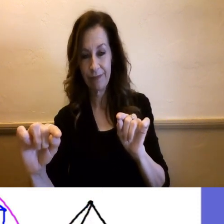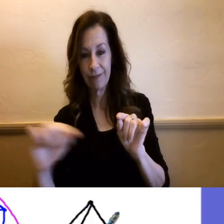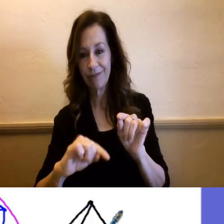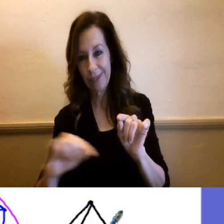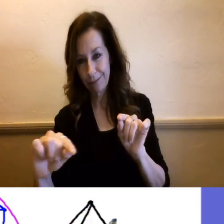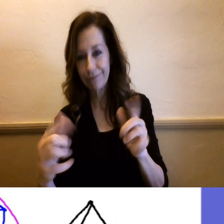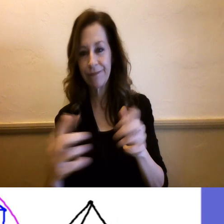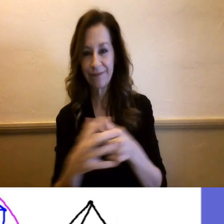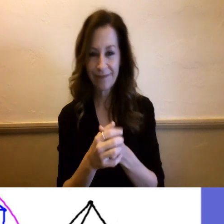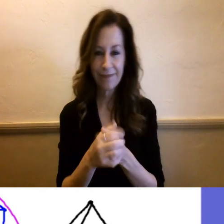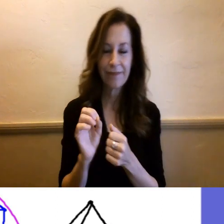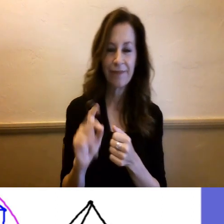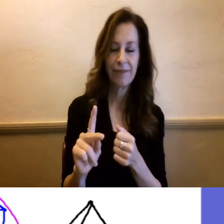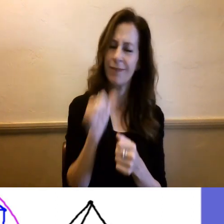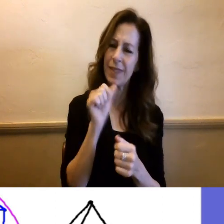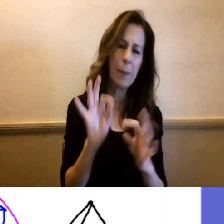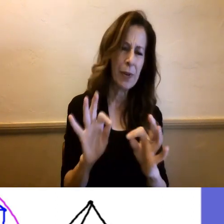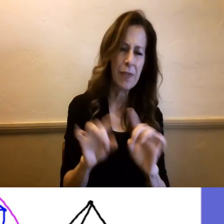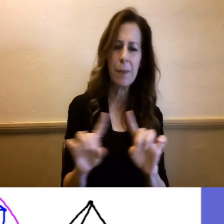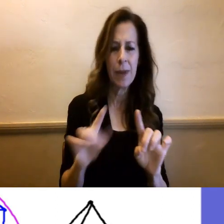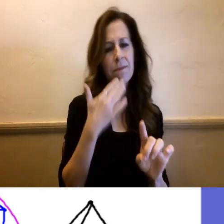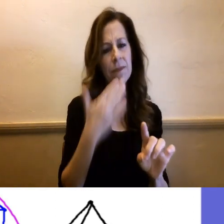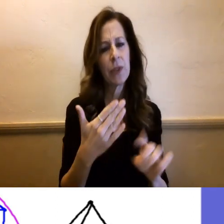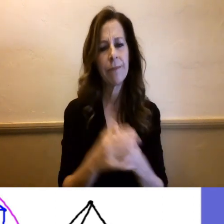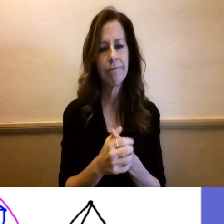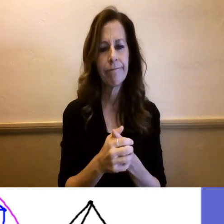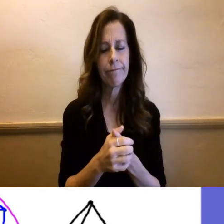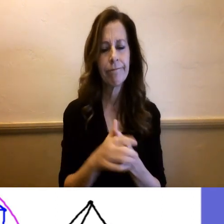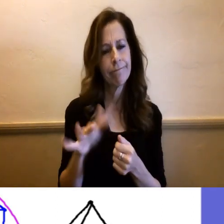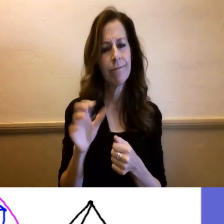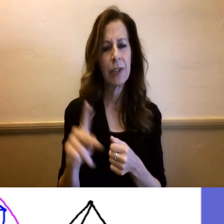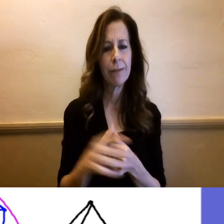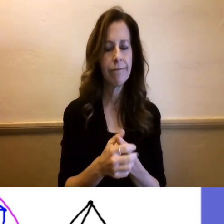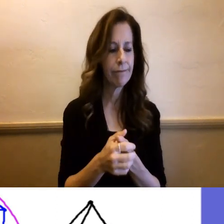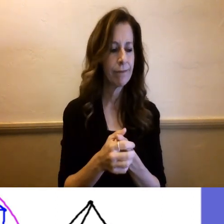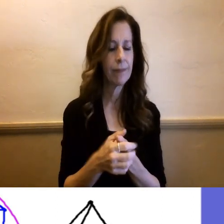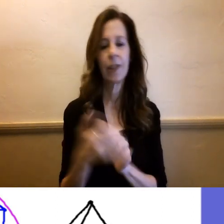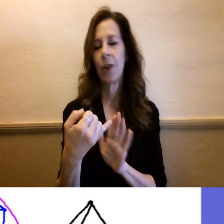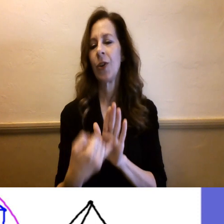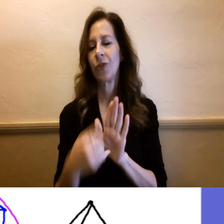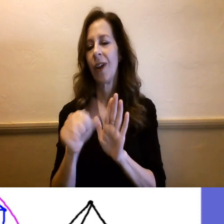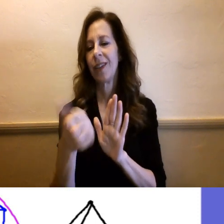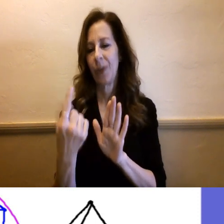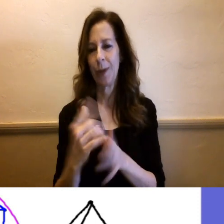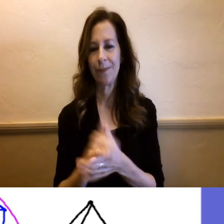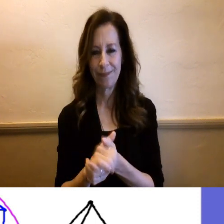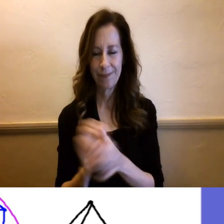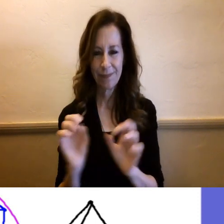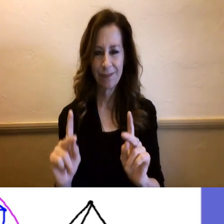to here, and there to there. Okay, it's not perfect, but it looks pretty good. Okay, I'm going to do another